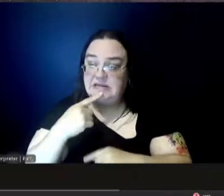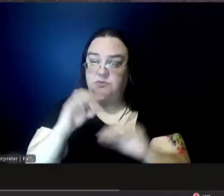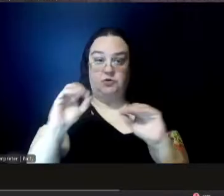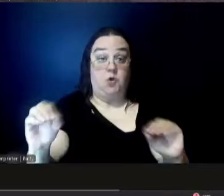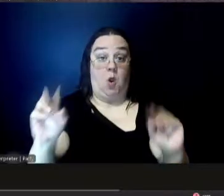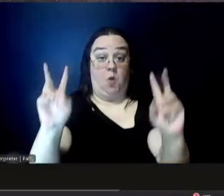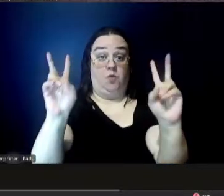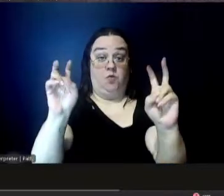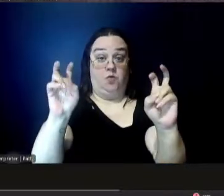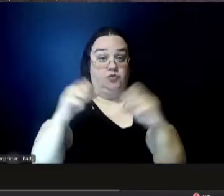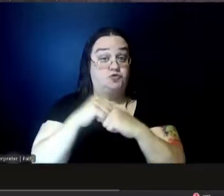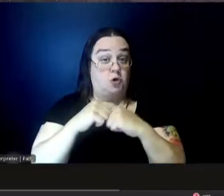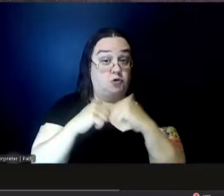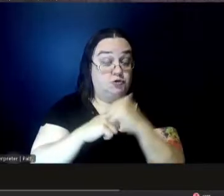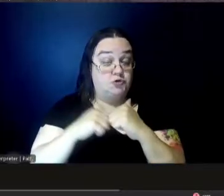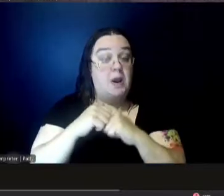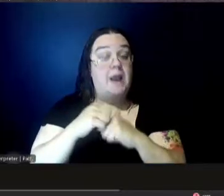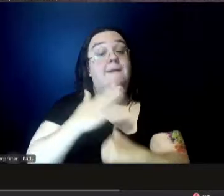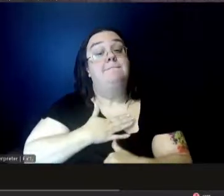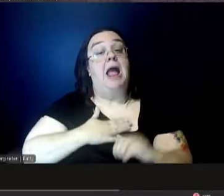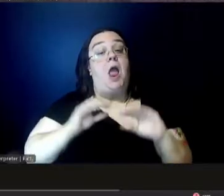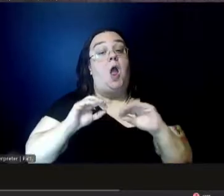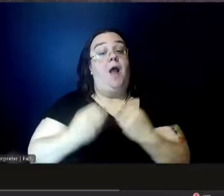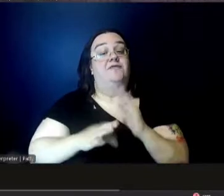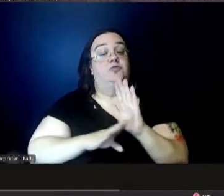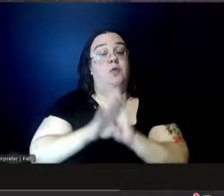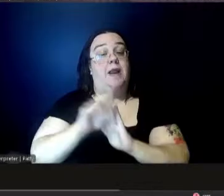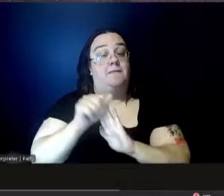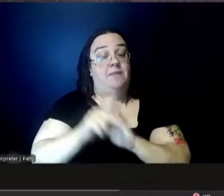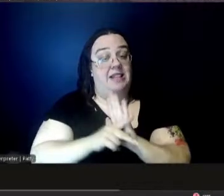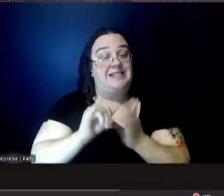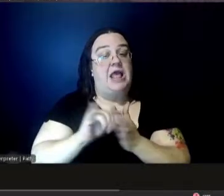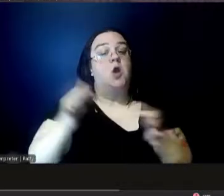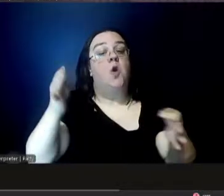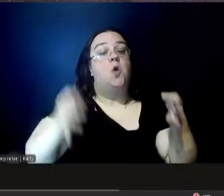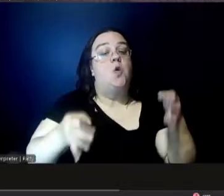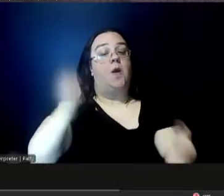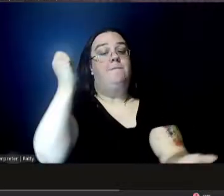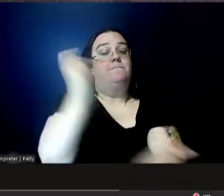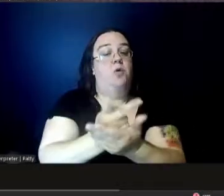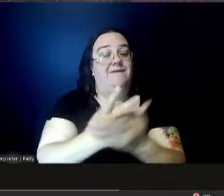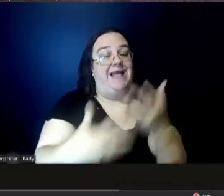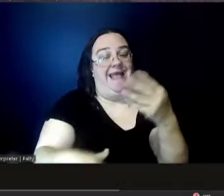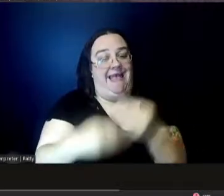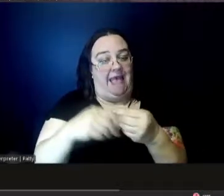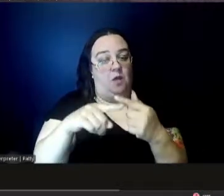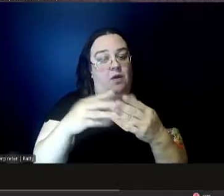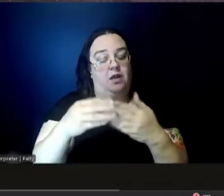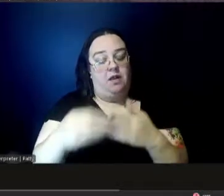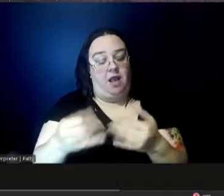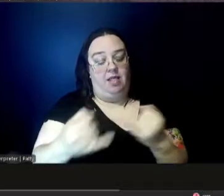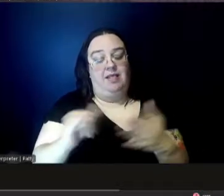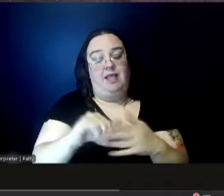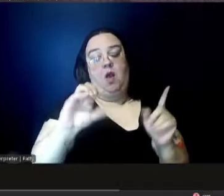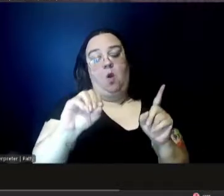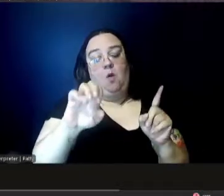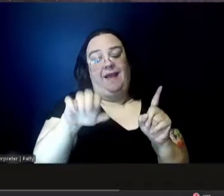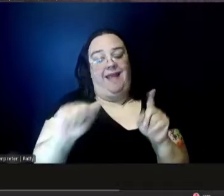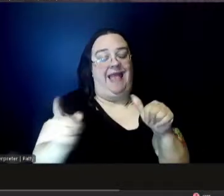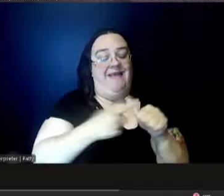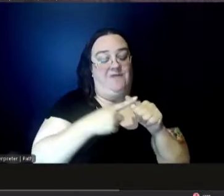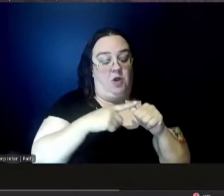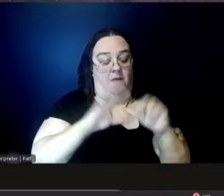structure, my office created a policy that was court-approved to add to the guidelines that the OEA initially provided and